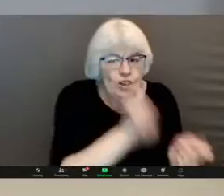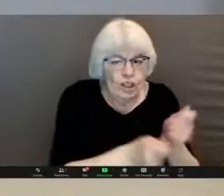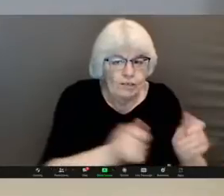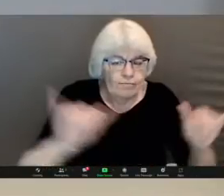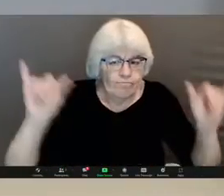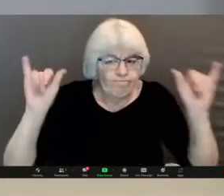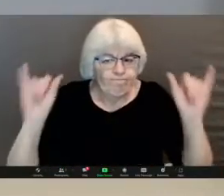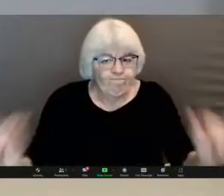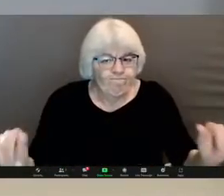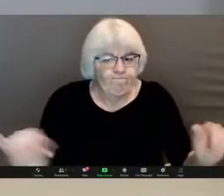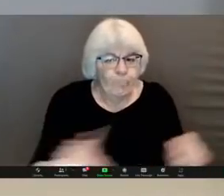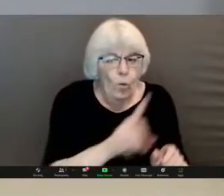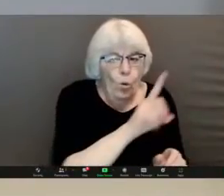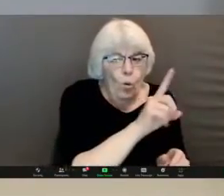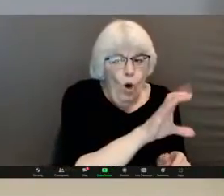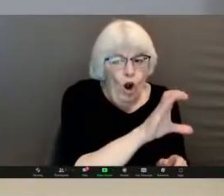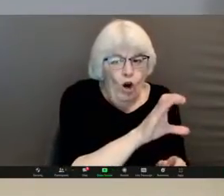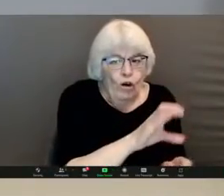as a follow-up question,